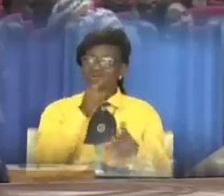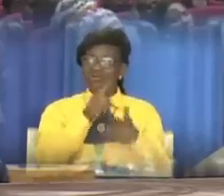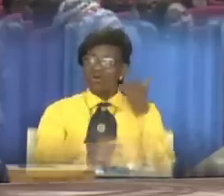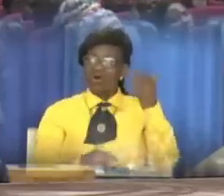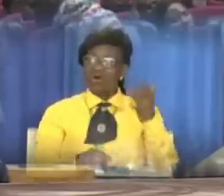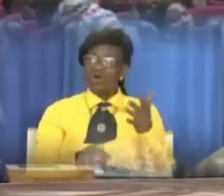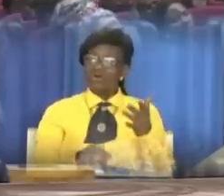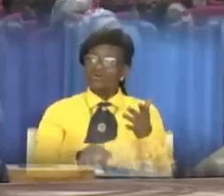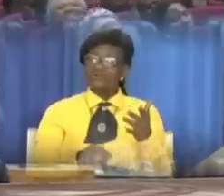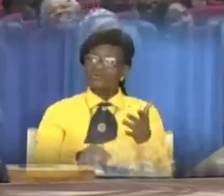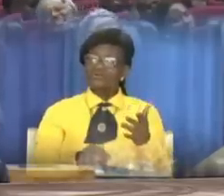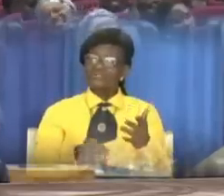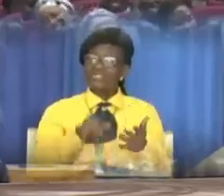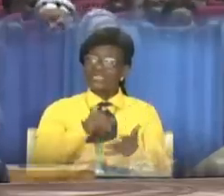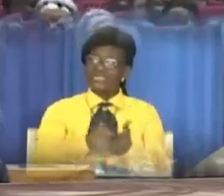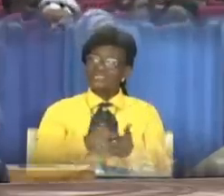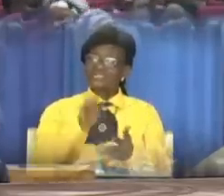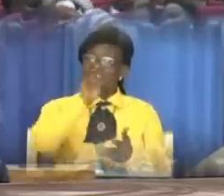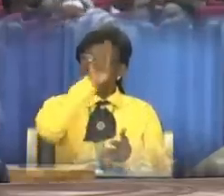There is light.